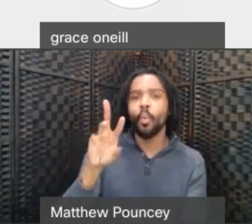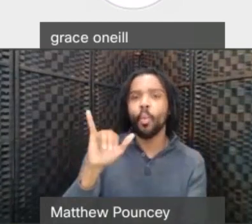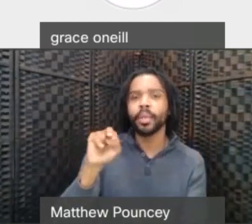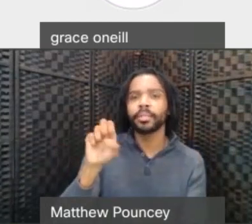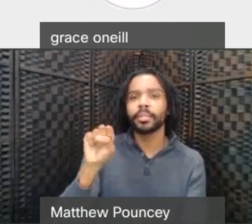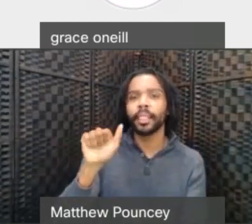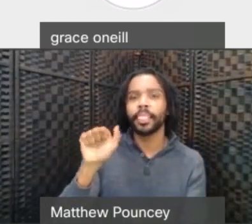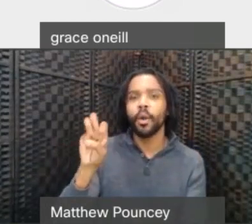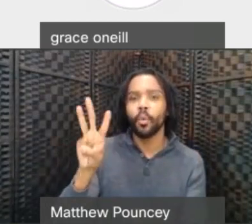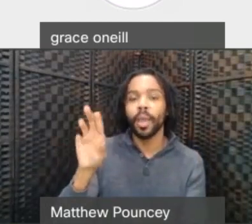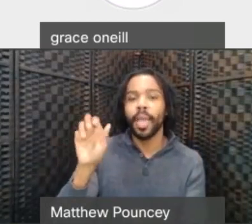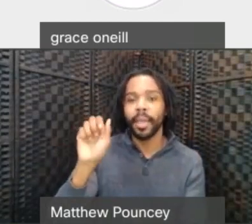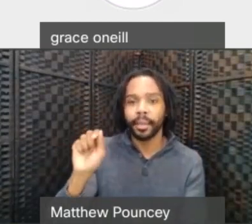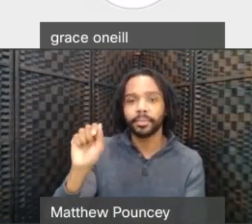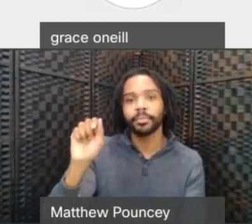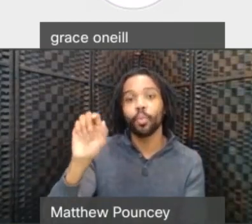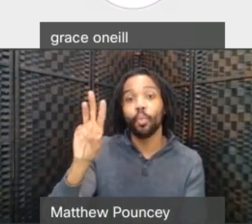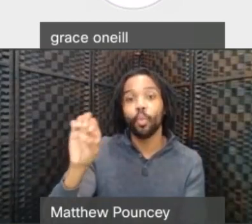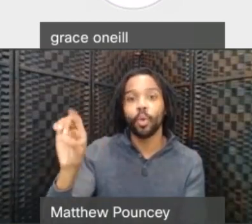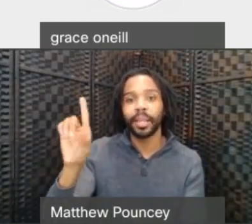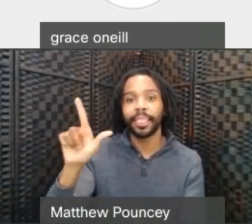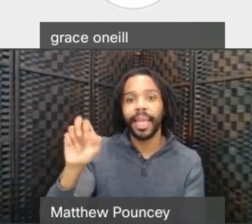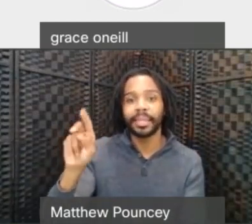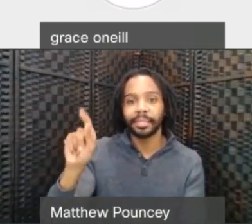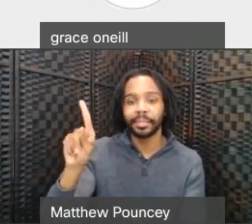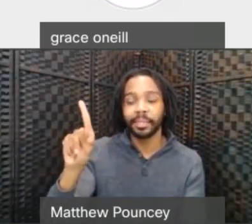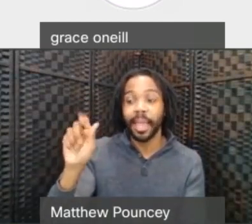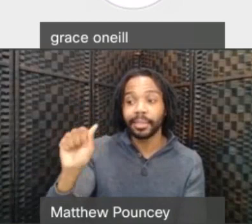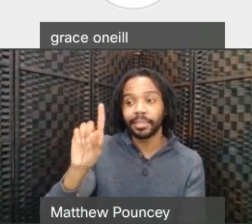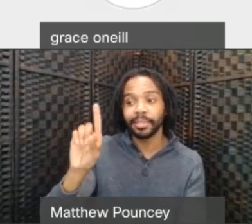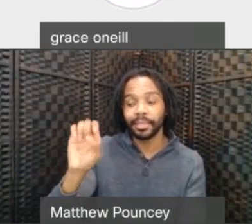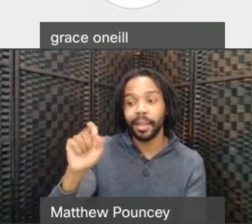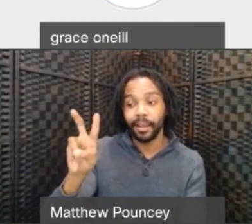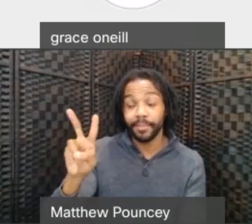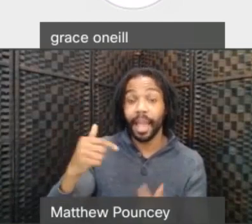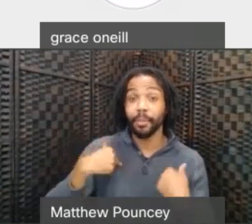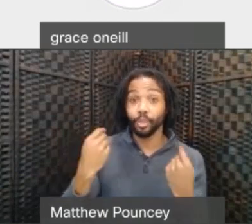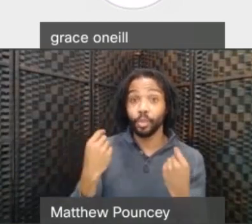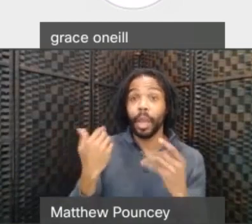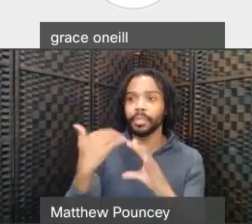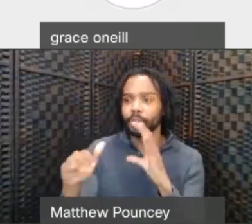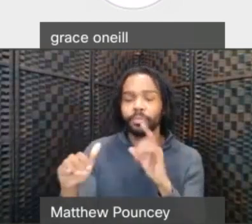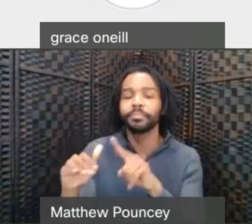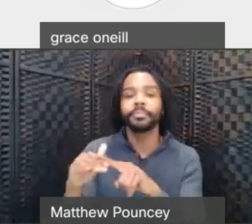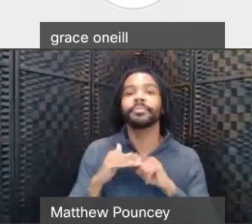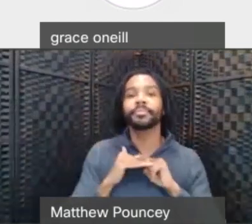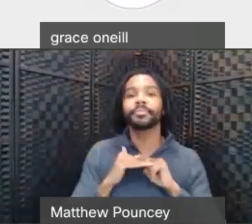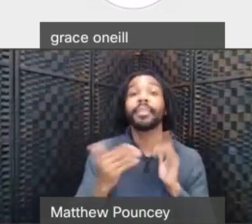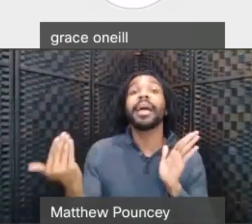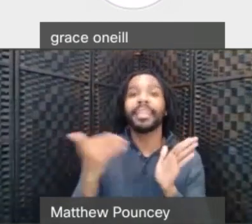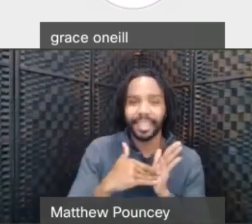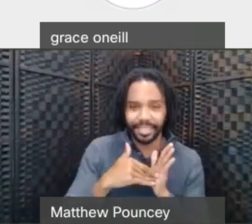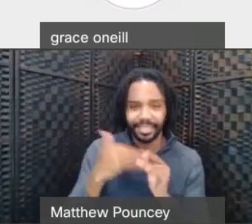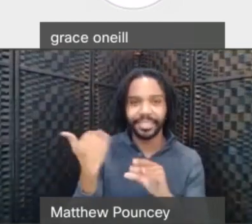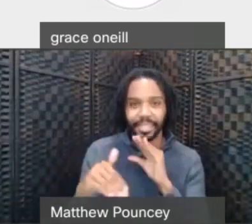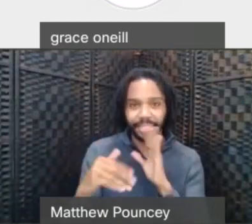winslow.woodland@dc.gov, I will send you, or should I say, we'll have someone resend you the actual rates, because I